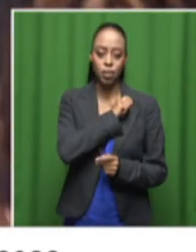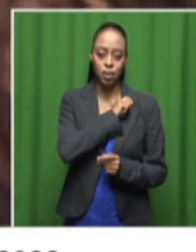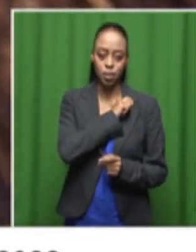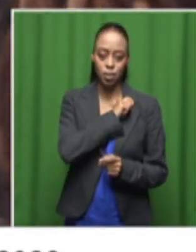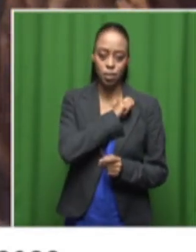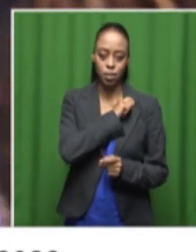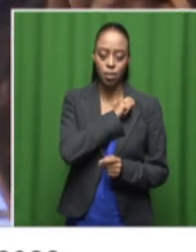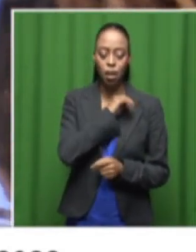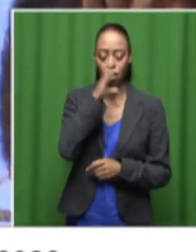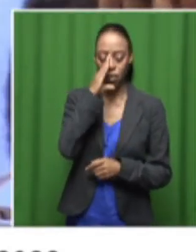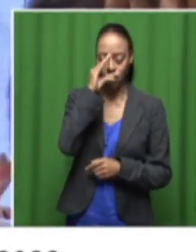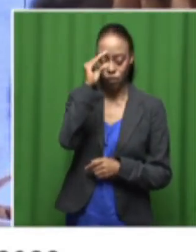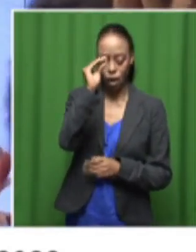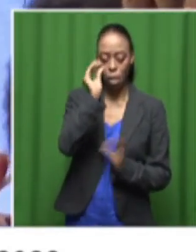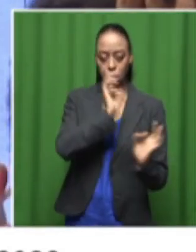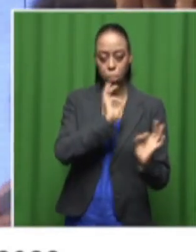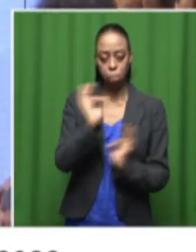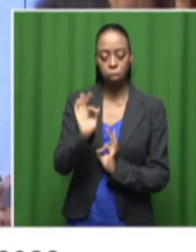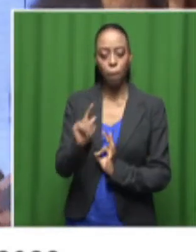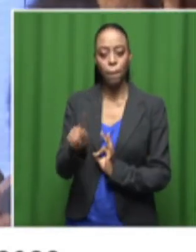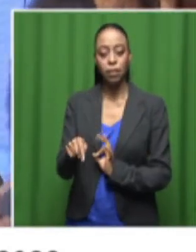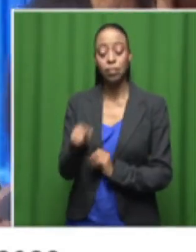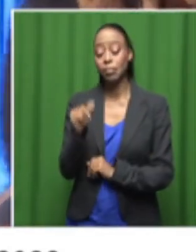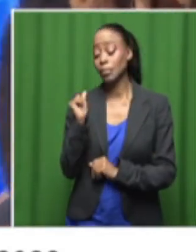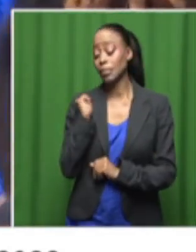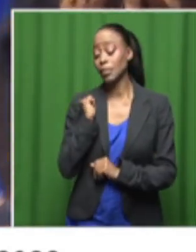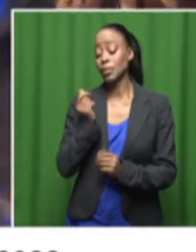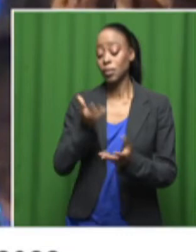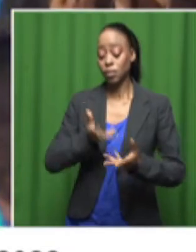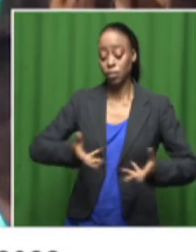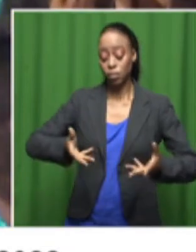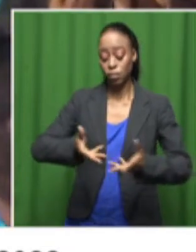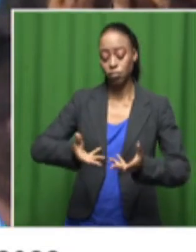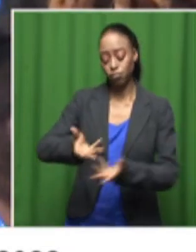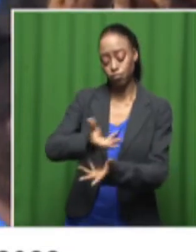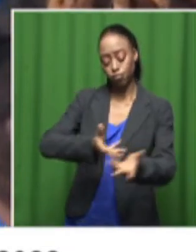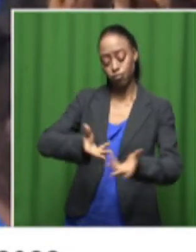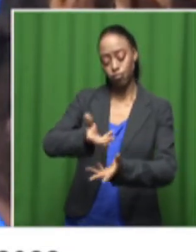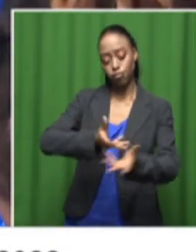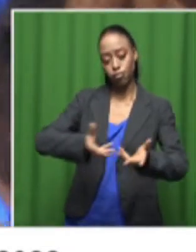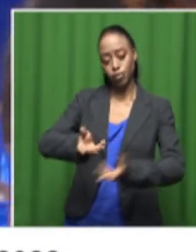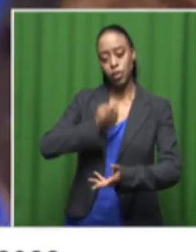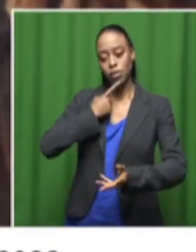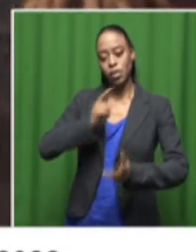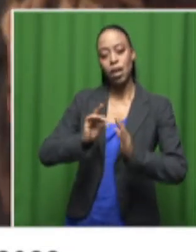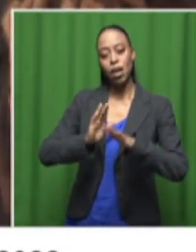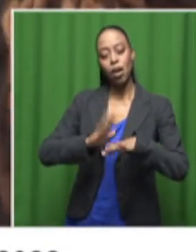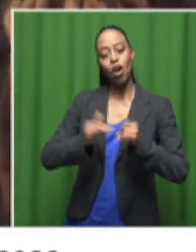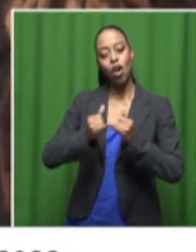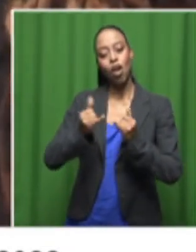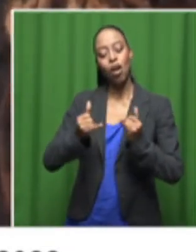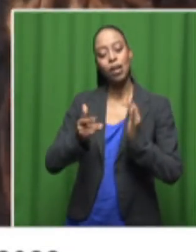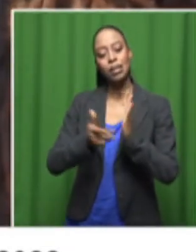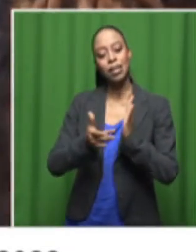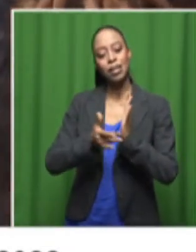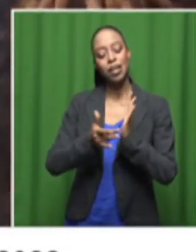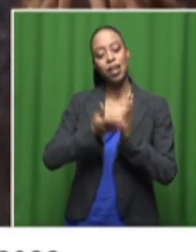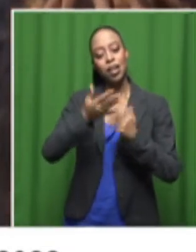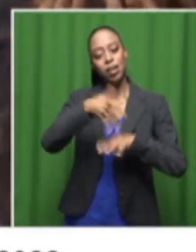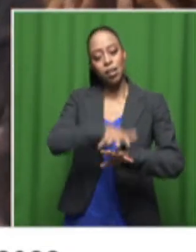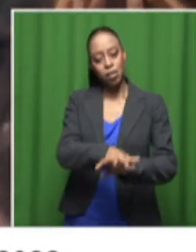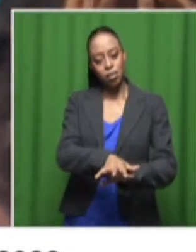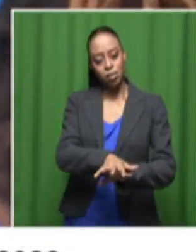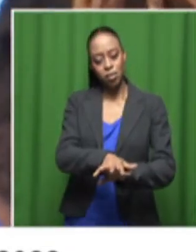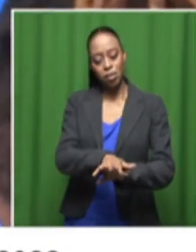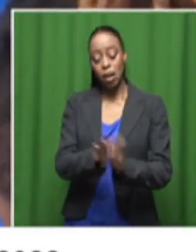good faith. I was talking yesterday at a roundtable conference about digital inclusion. You cannot have